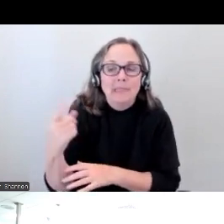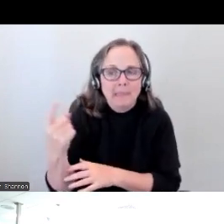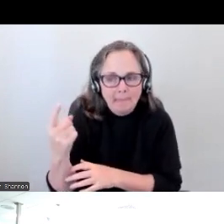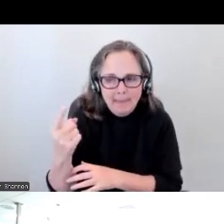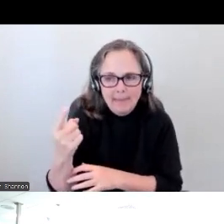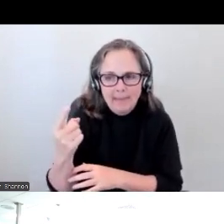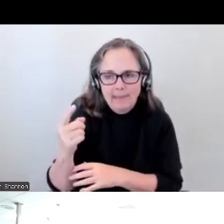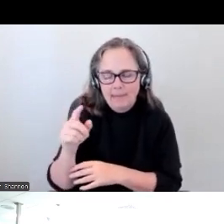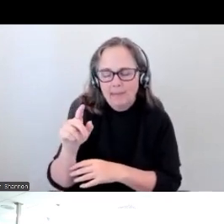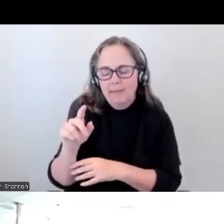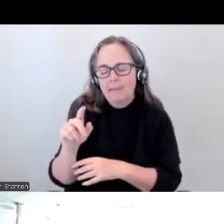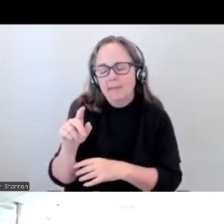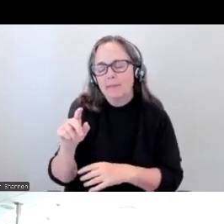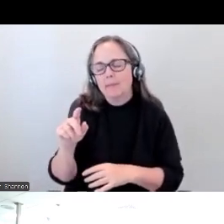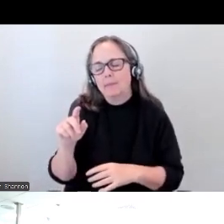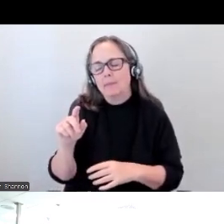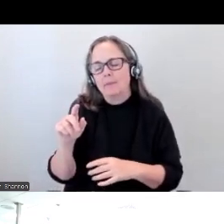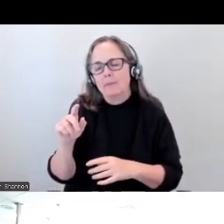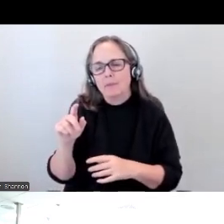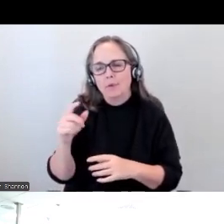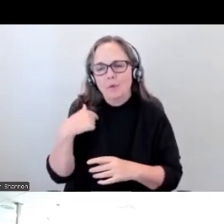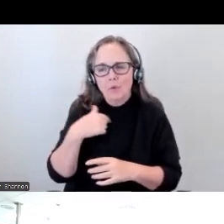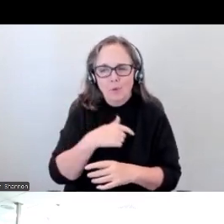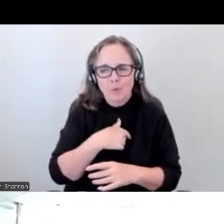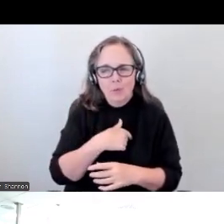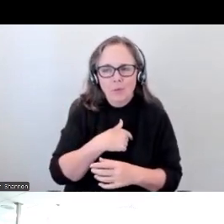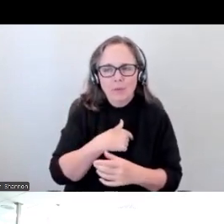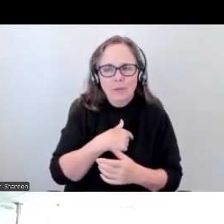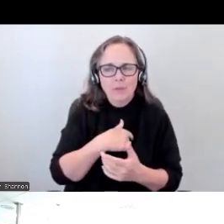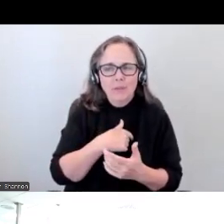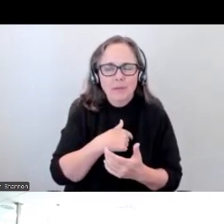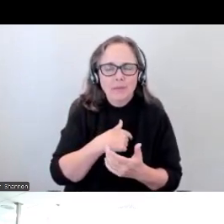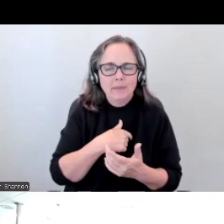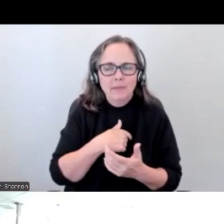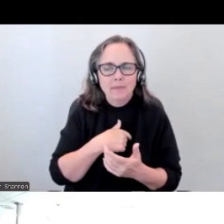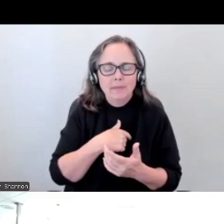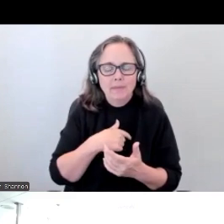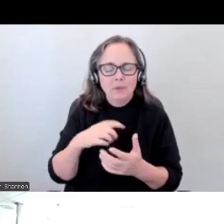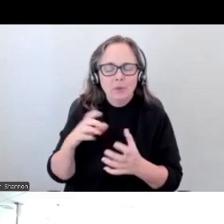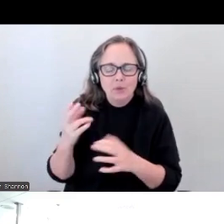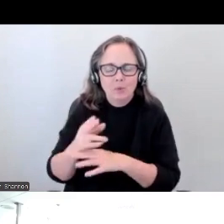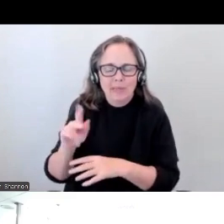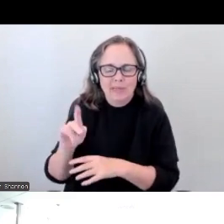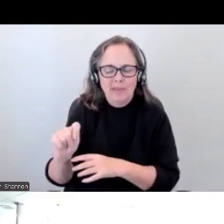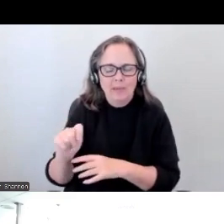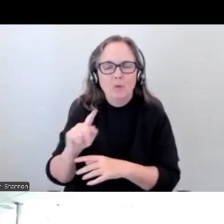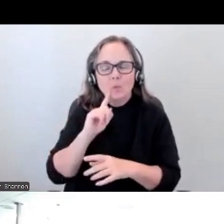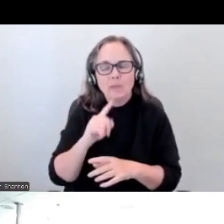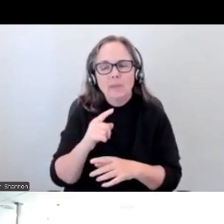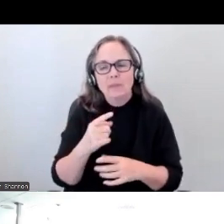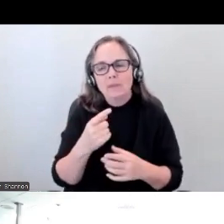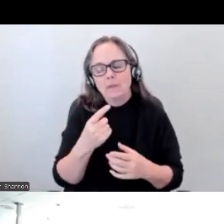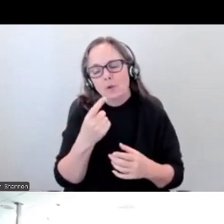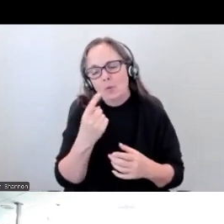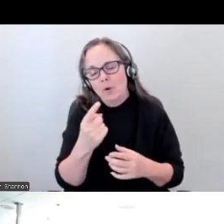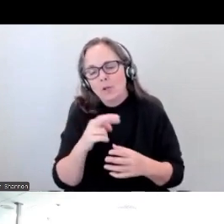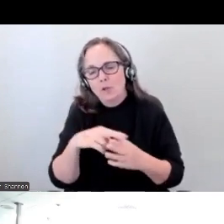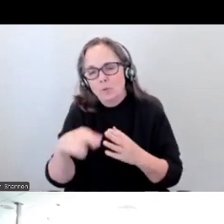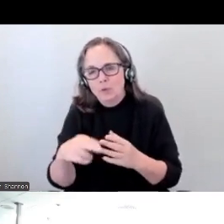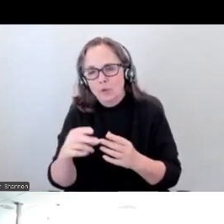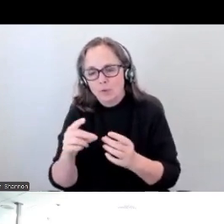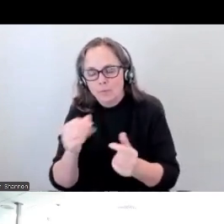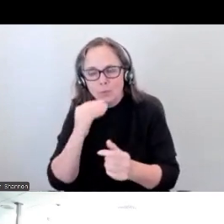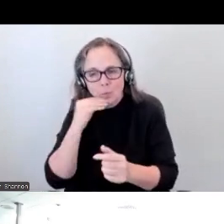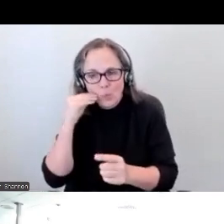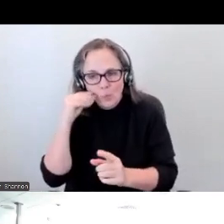steps, and we actually initiate. But that is really the difference. One will give you a result at